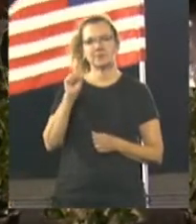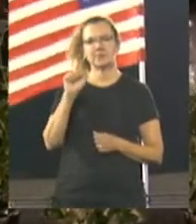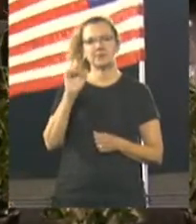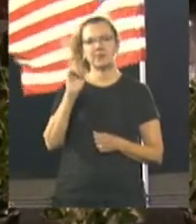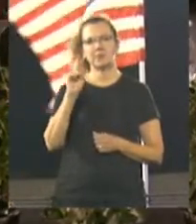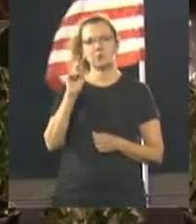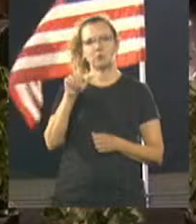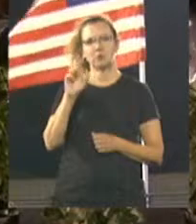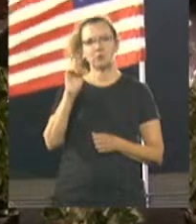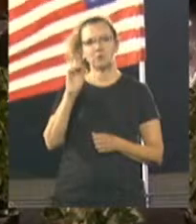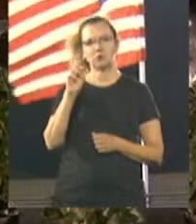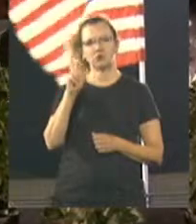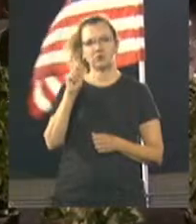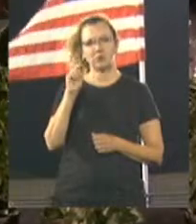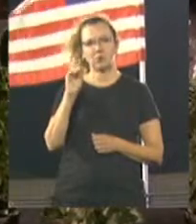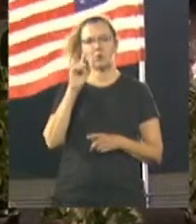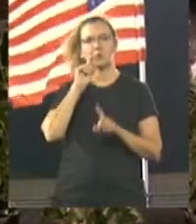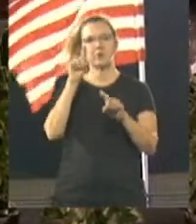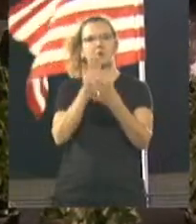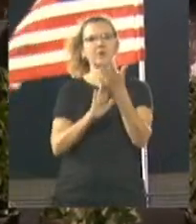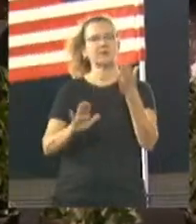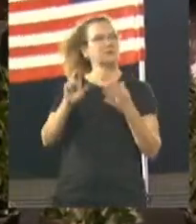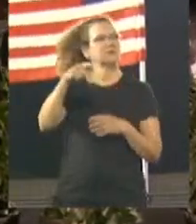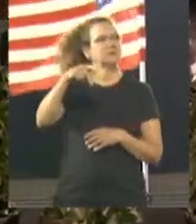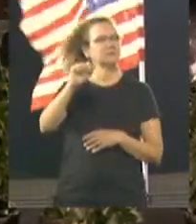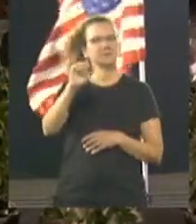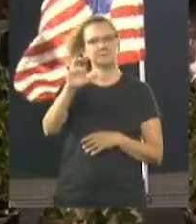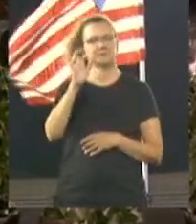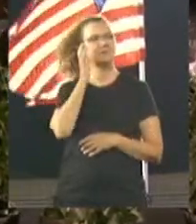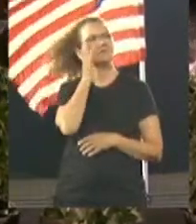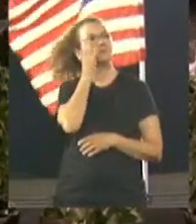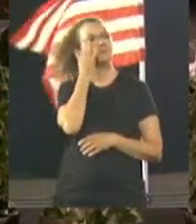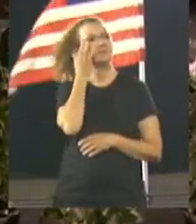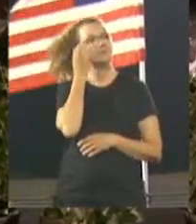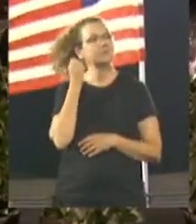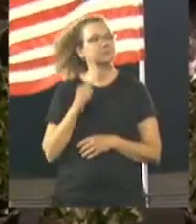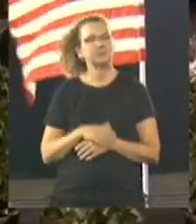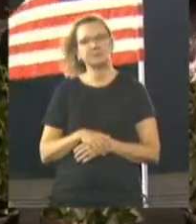Samuel Moreno will be attending Palo Alto College.